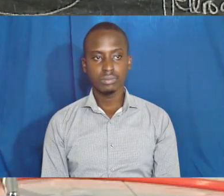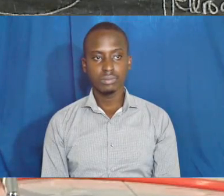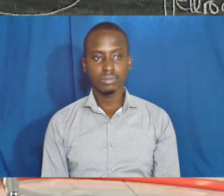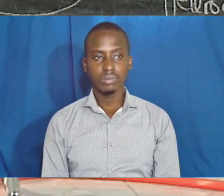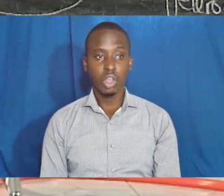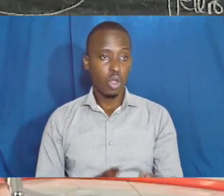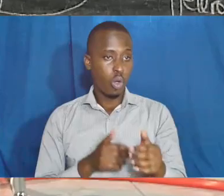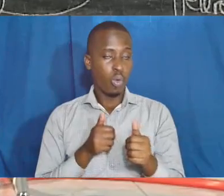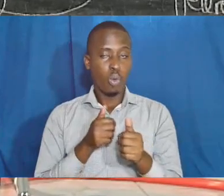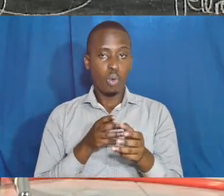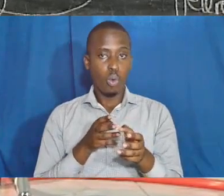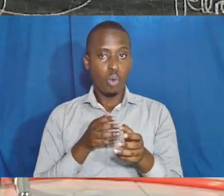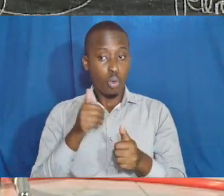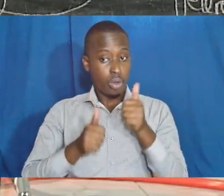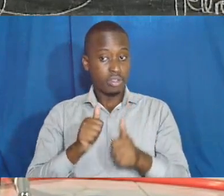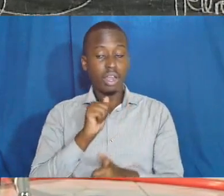Which are not